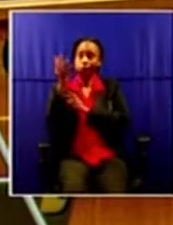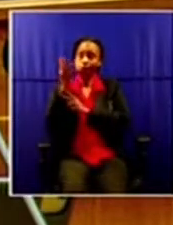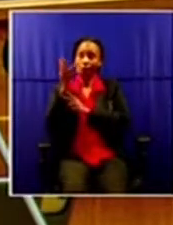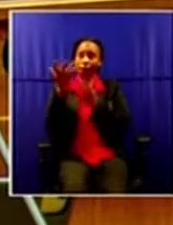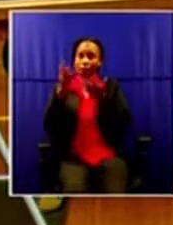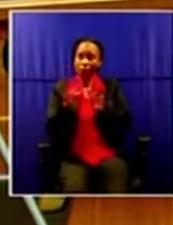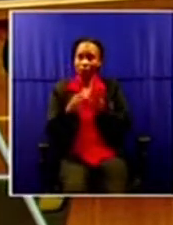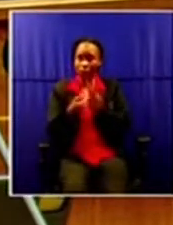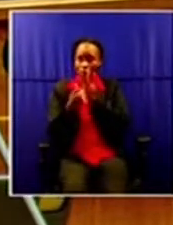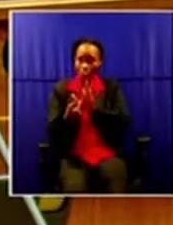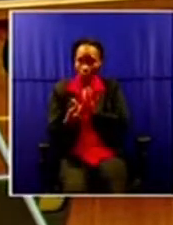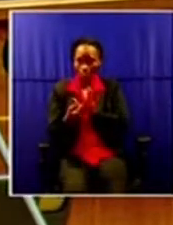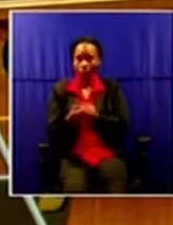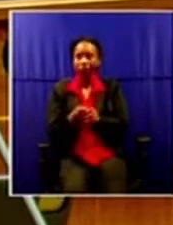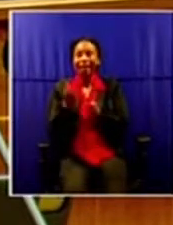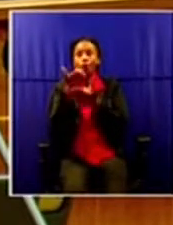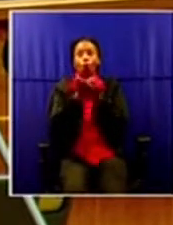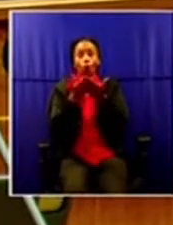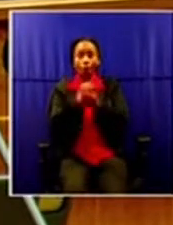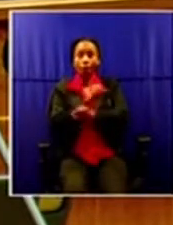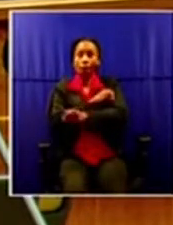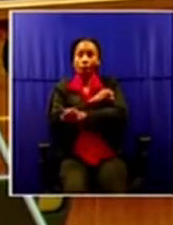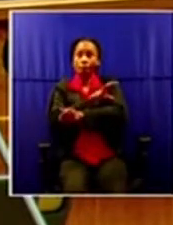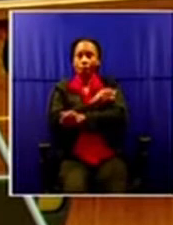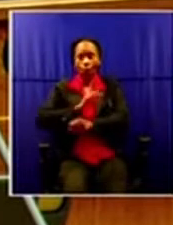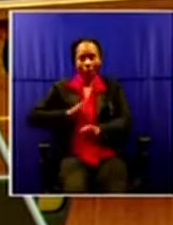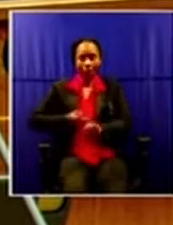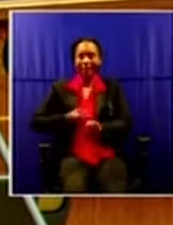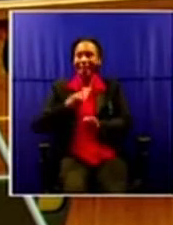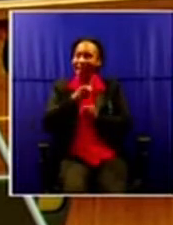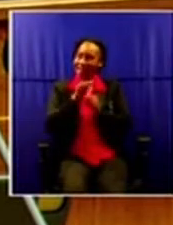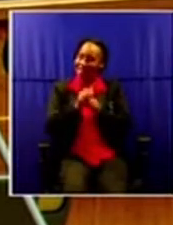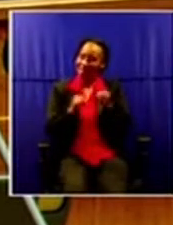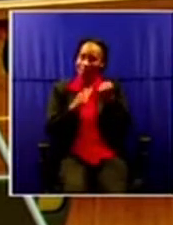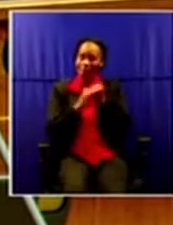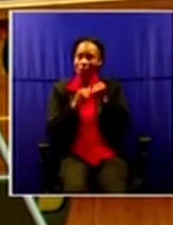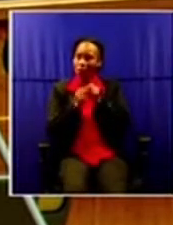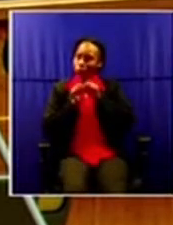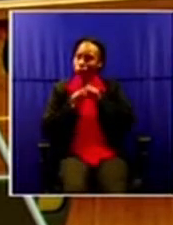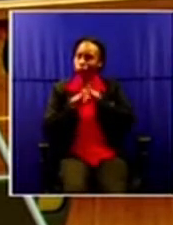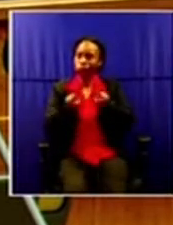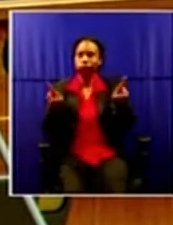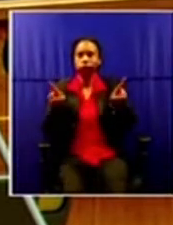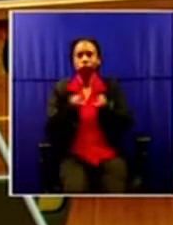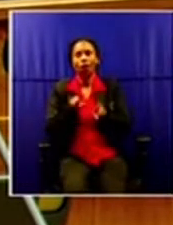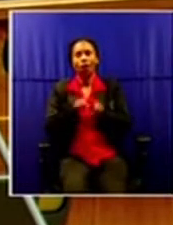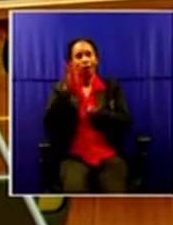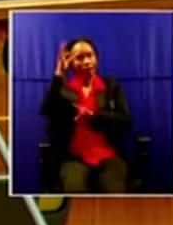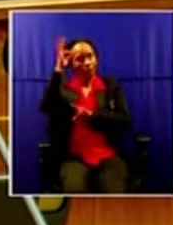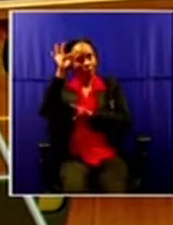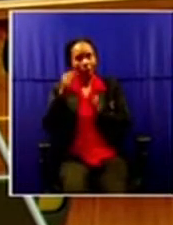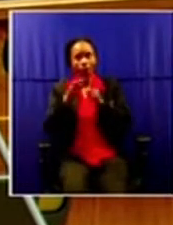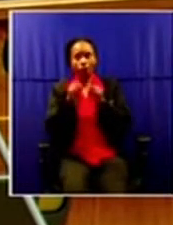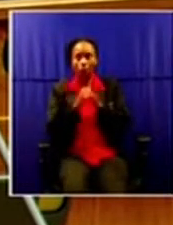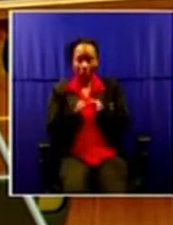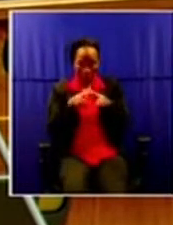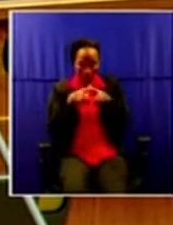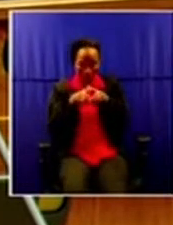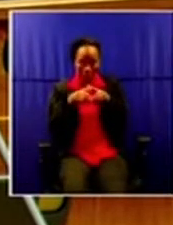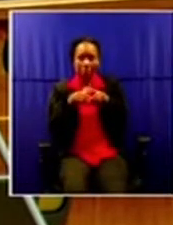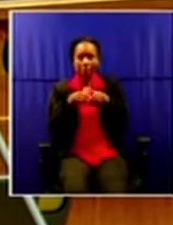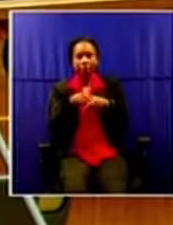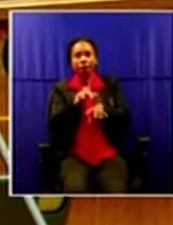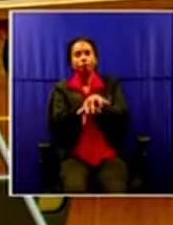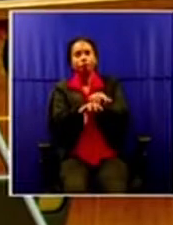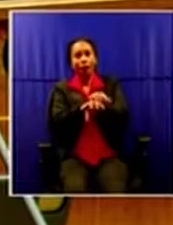economic empowerment of women is being supported across government, from small-scale farmers to